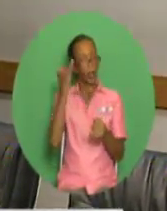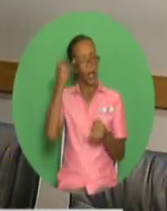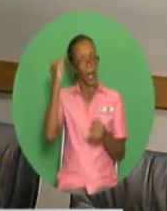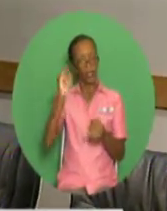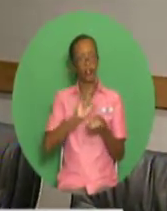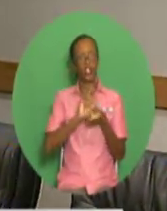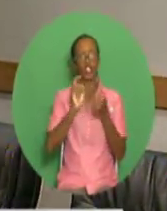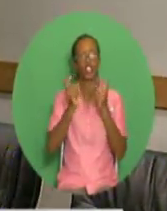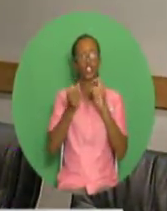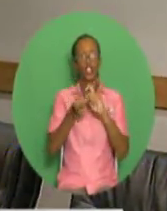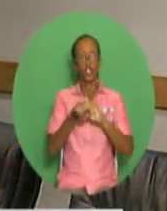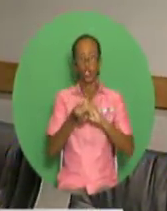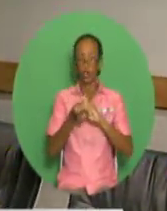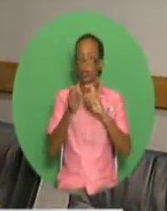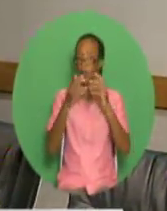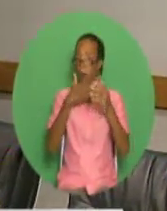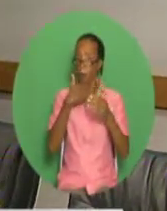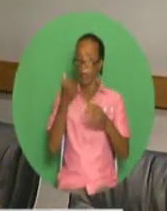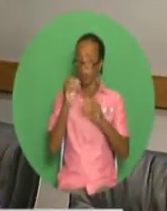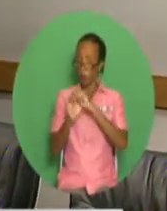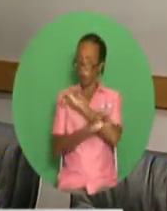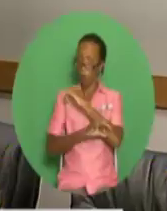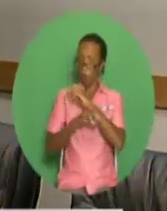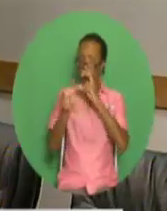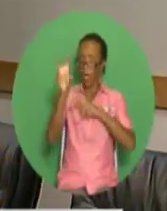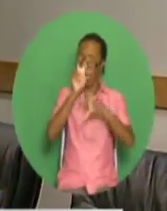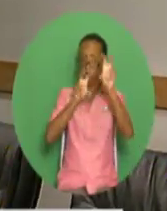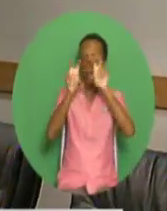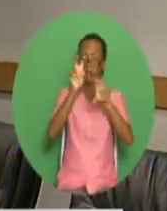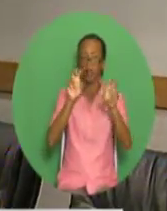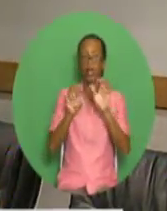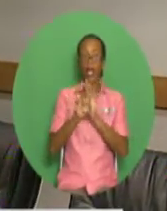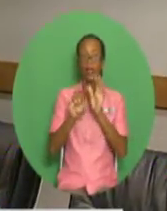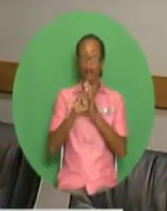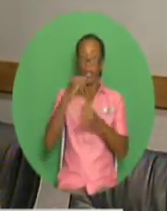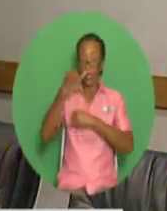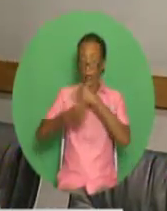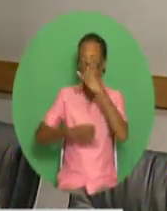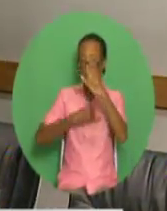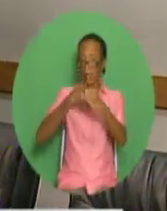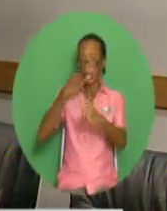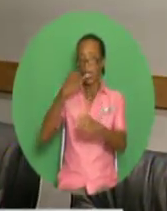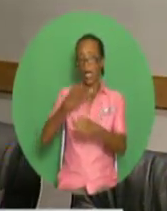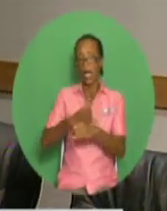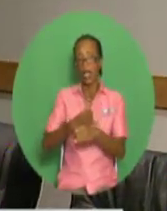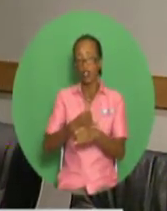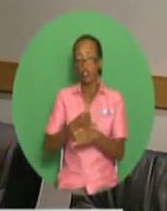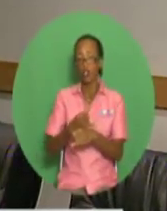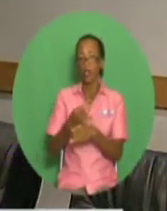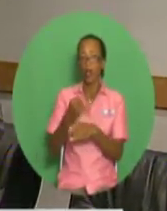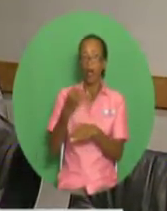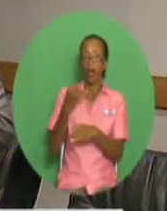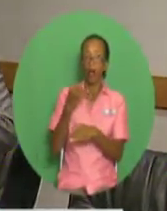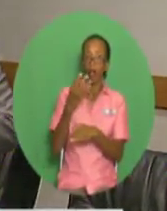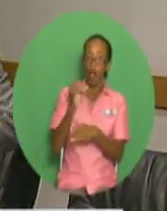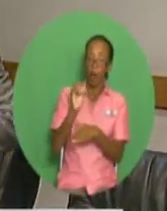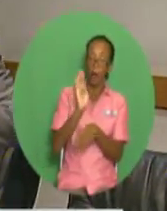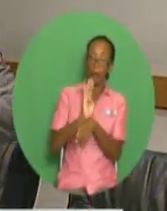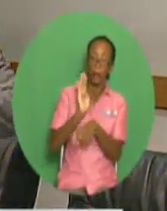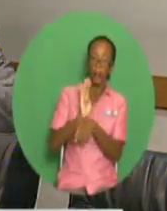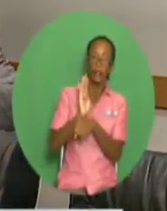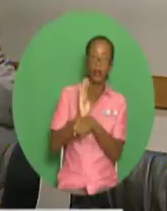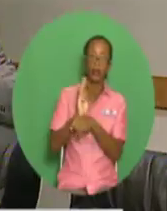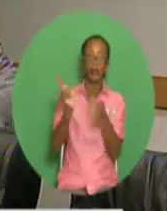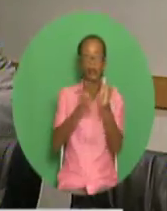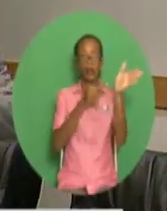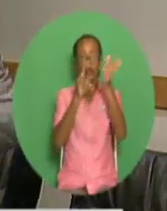looking to get foreign investors. And what we've been doing is working with a number of the international bodies to have them utilize our facilities